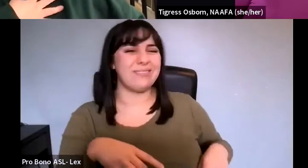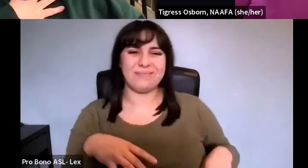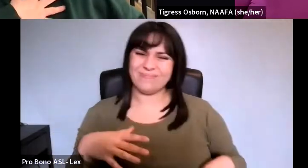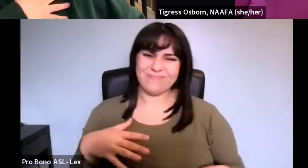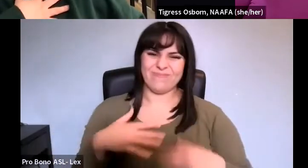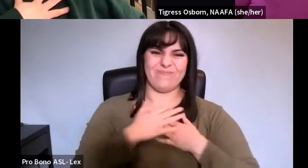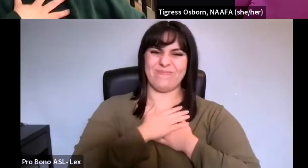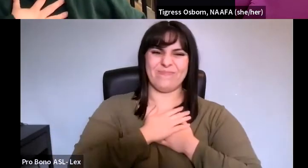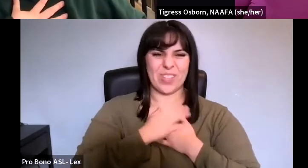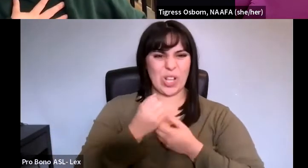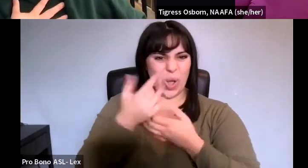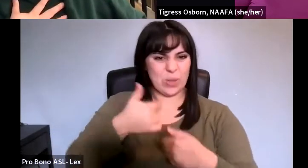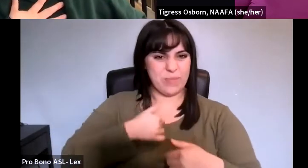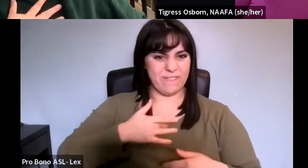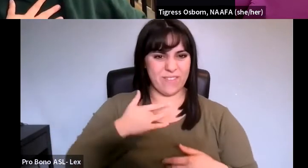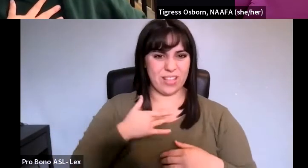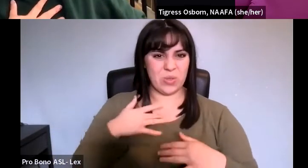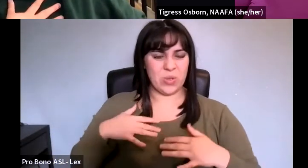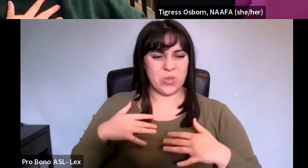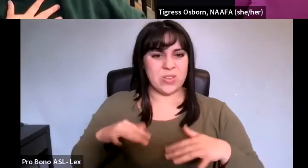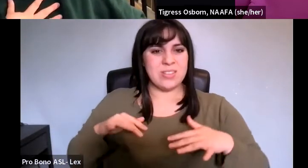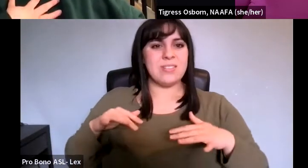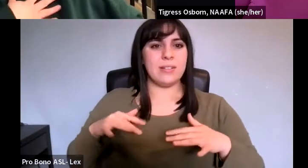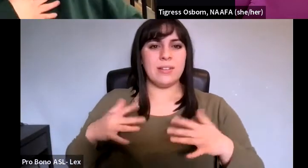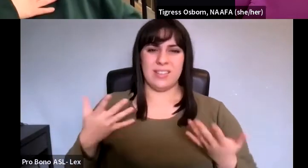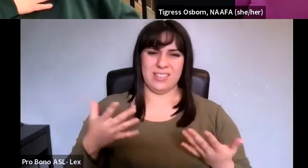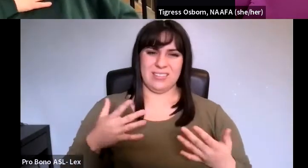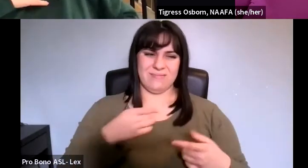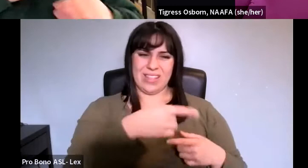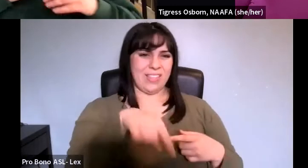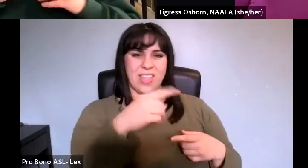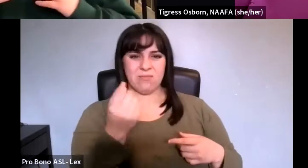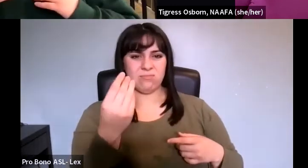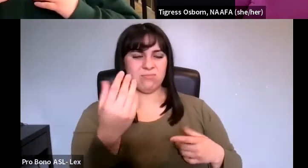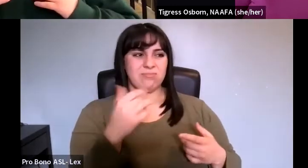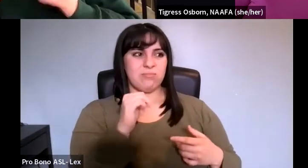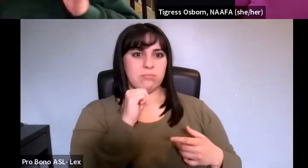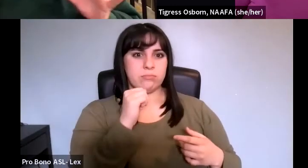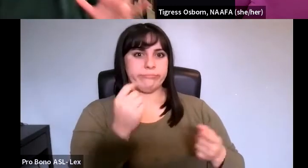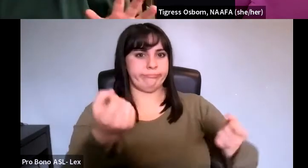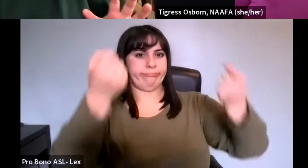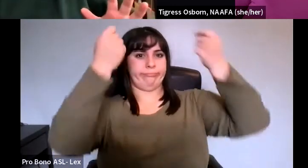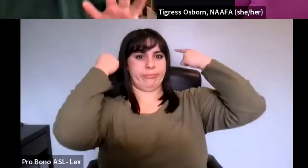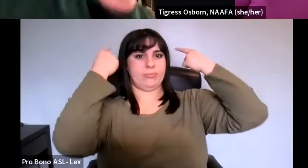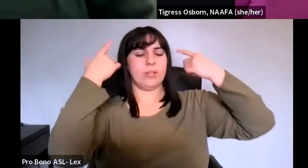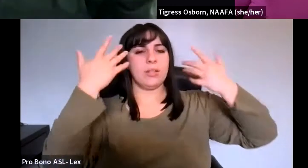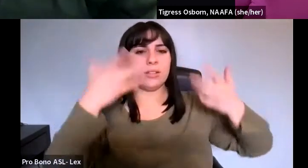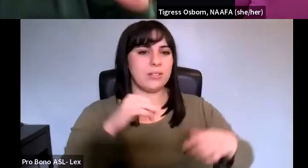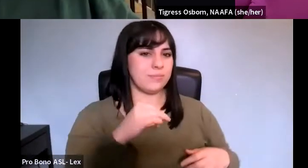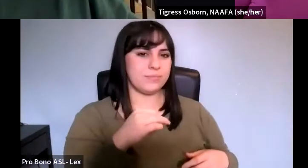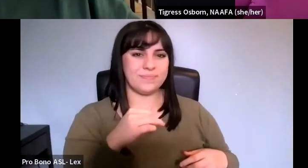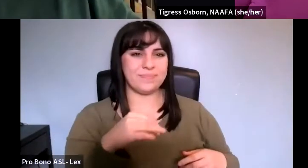anxious that I am not being seen or listened to or heard. And that people see past who I actually am, and